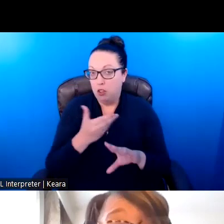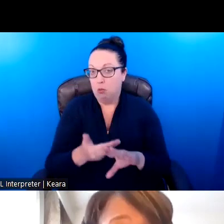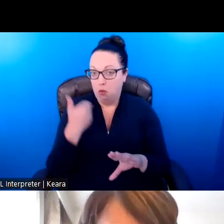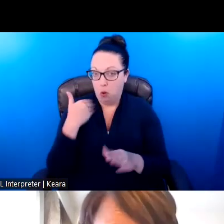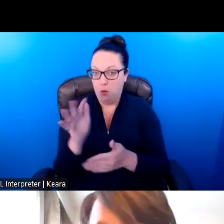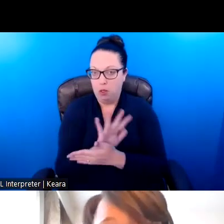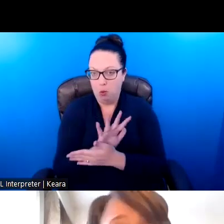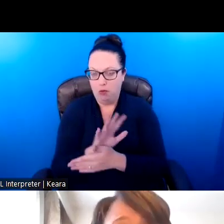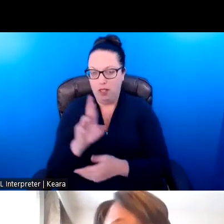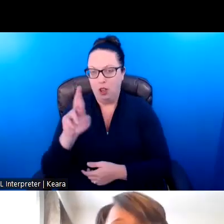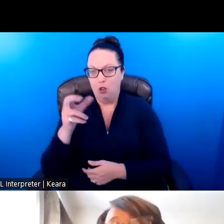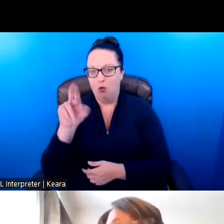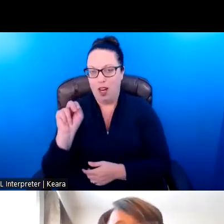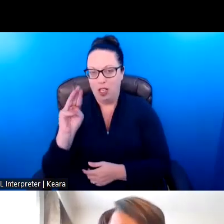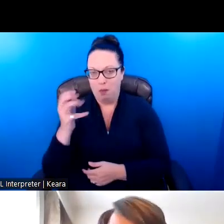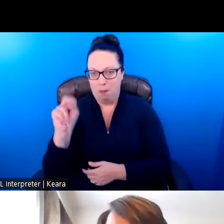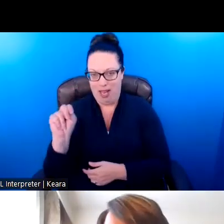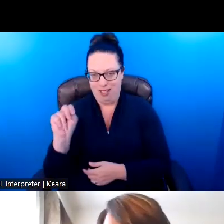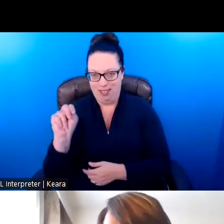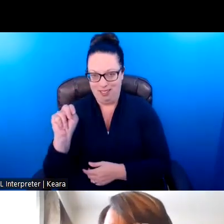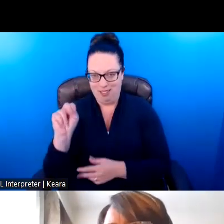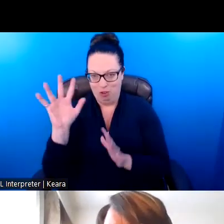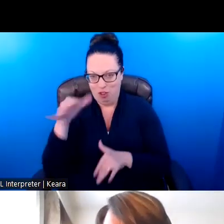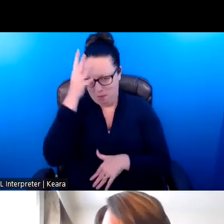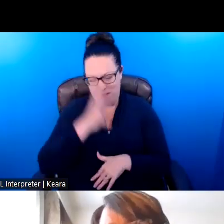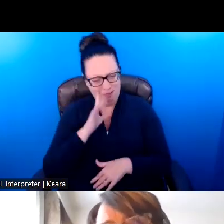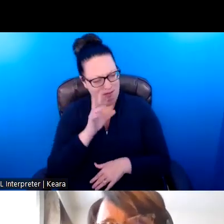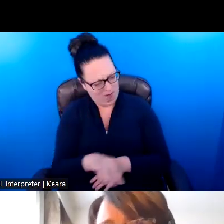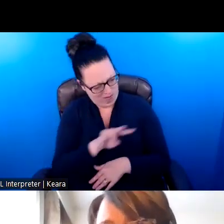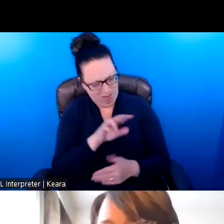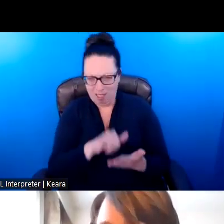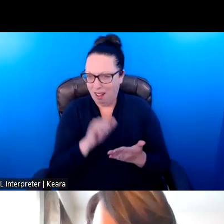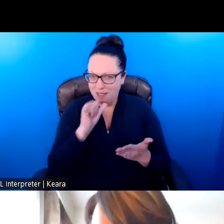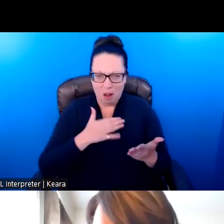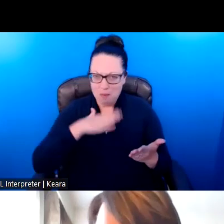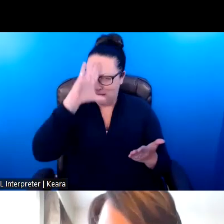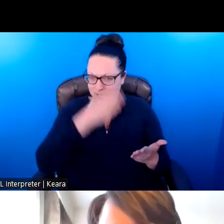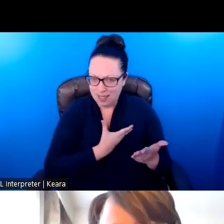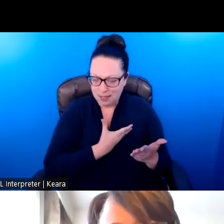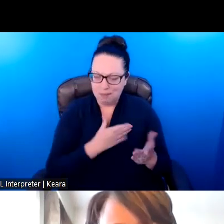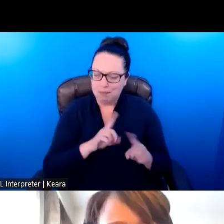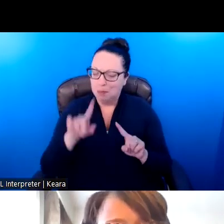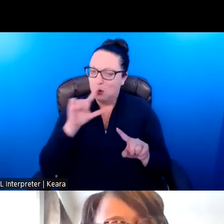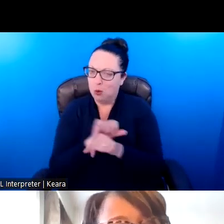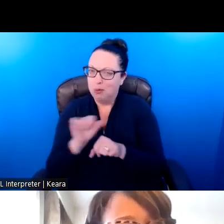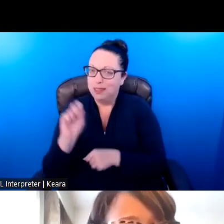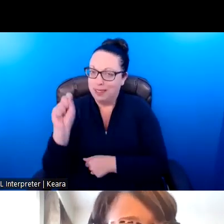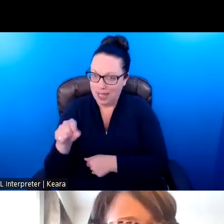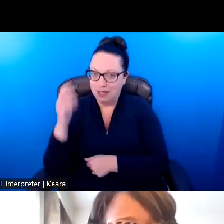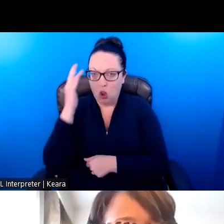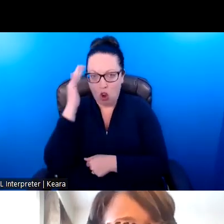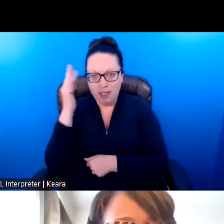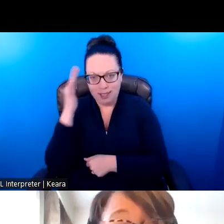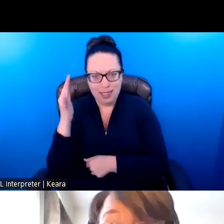movie Rain Man. That's all I knew about. And I kept saying, that's not my son. But actually it was my son. My son lost